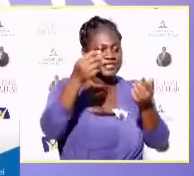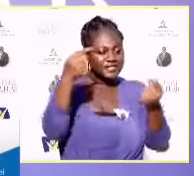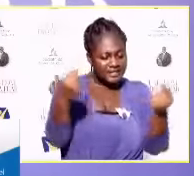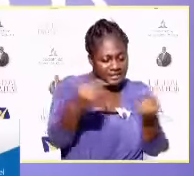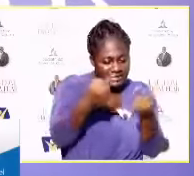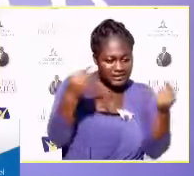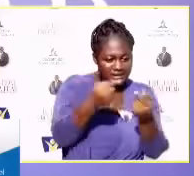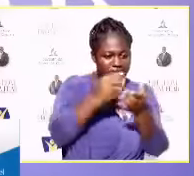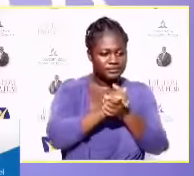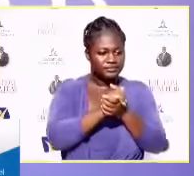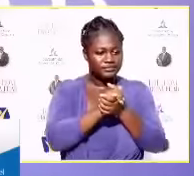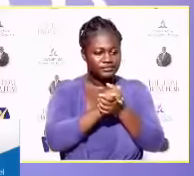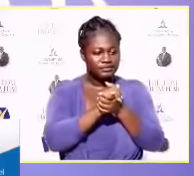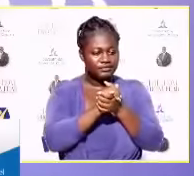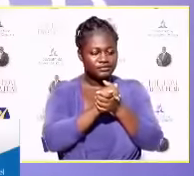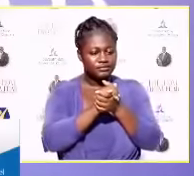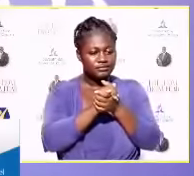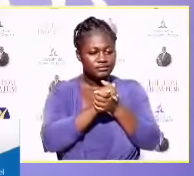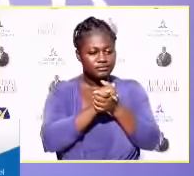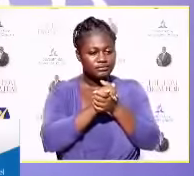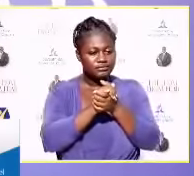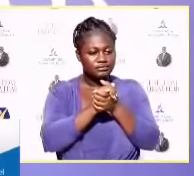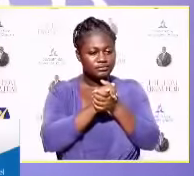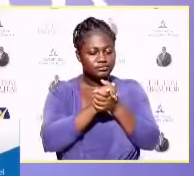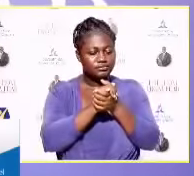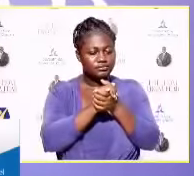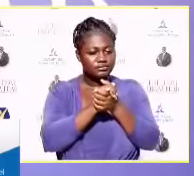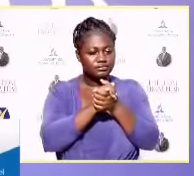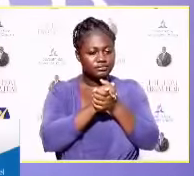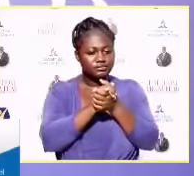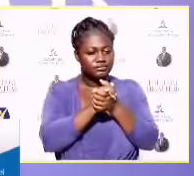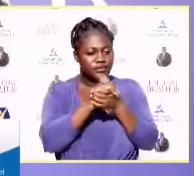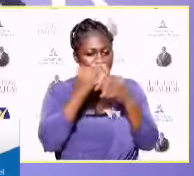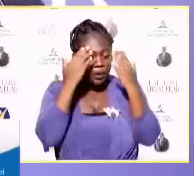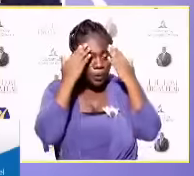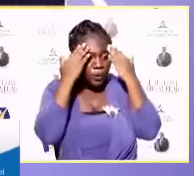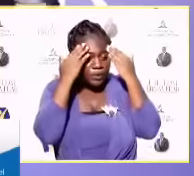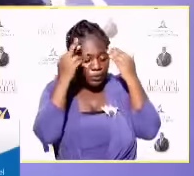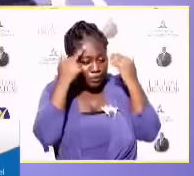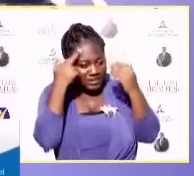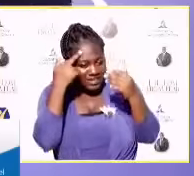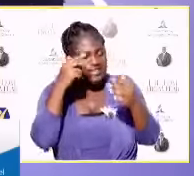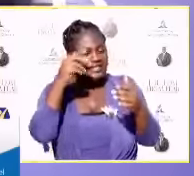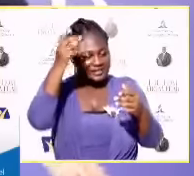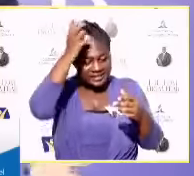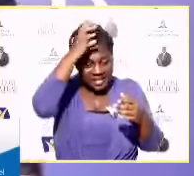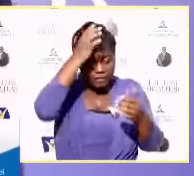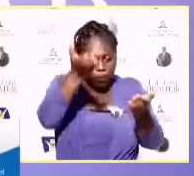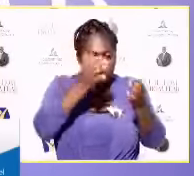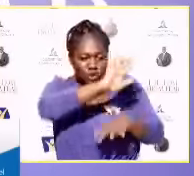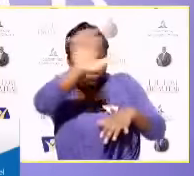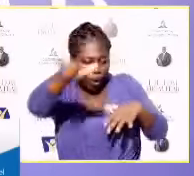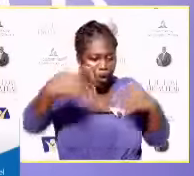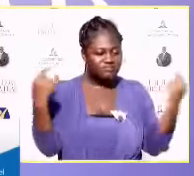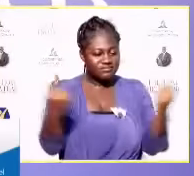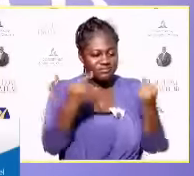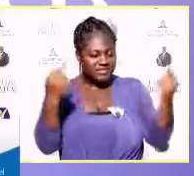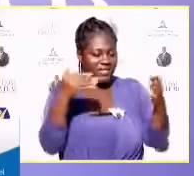which is violation of the law of God. While the devil wants you to sin that you might